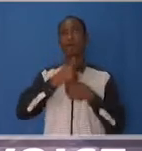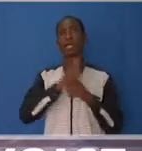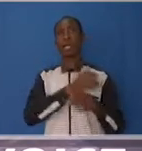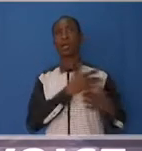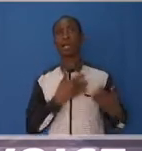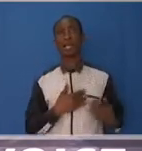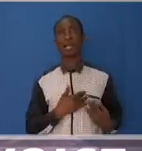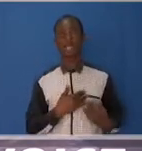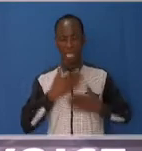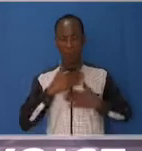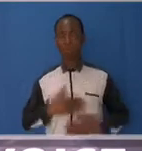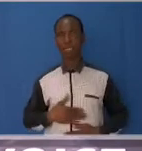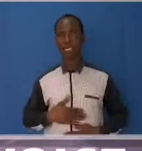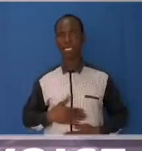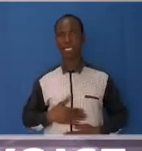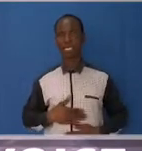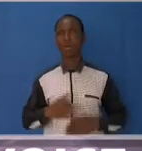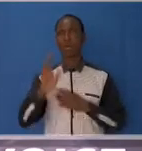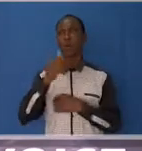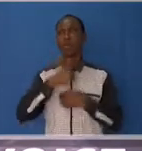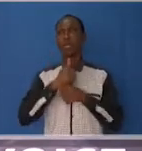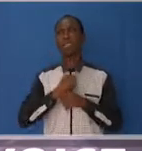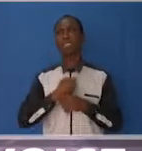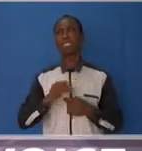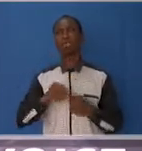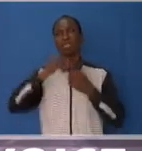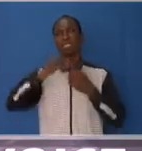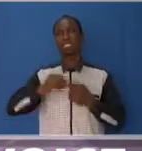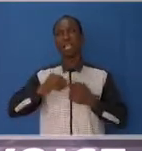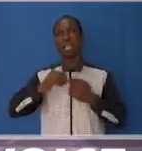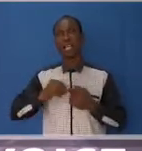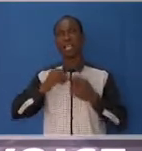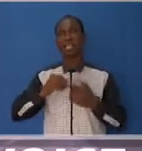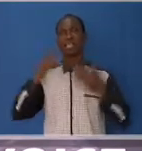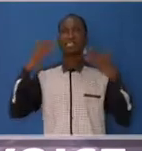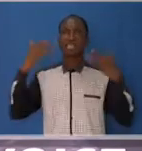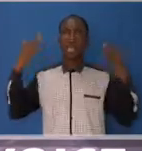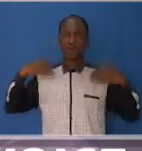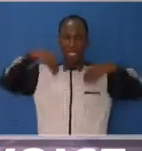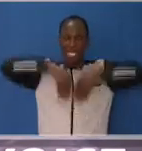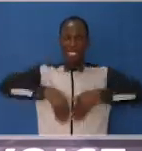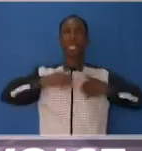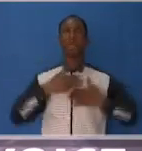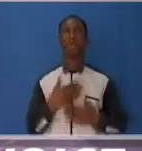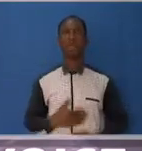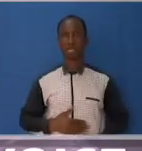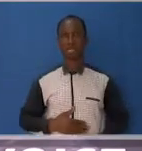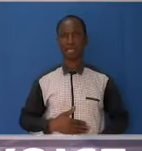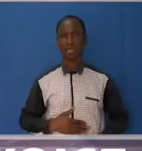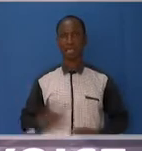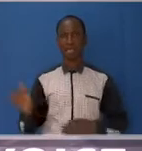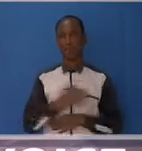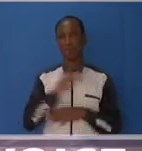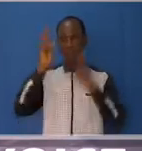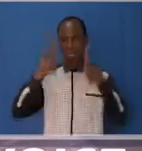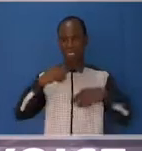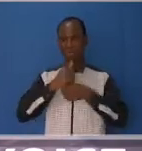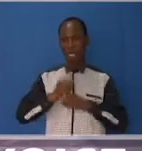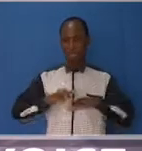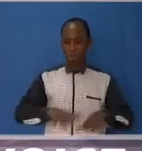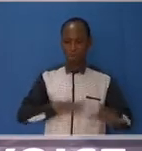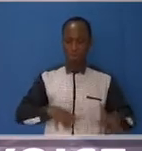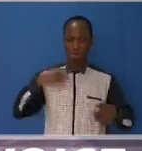ye nipadua no odi nyigye a e ti se senkuo e ma onipa ansa na onipa o ba be ye senkuo